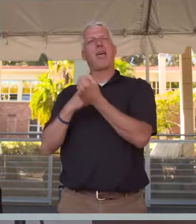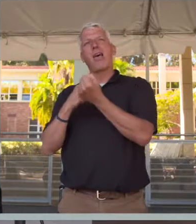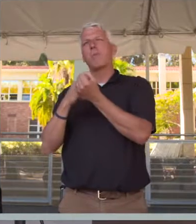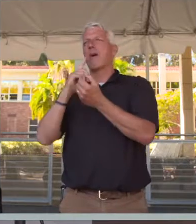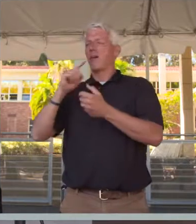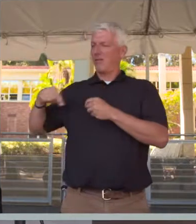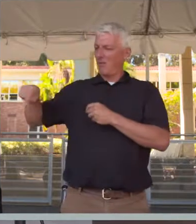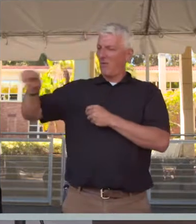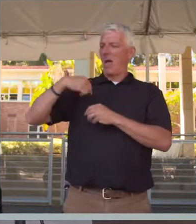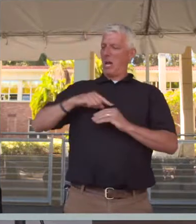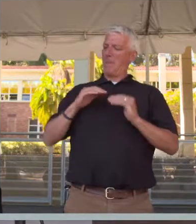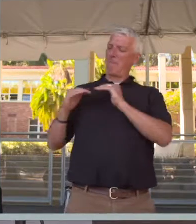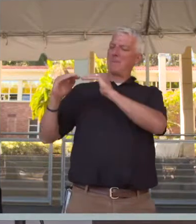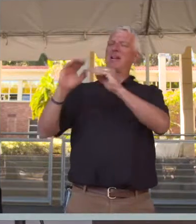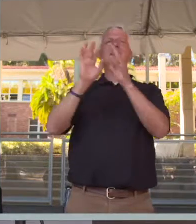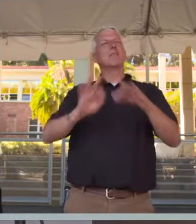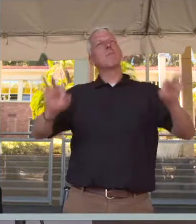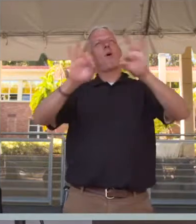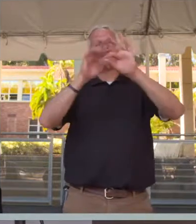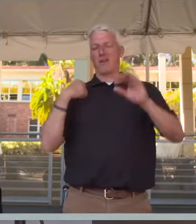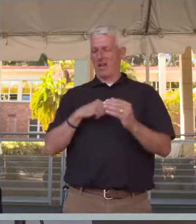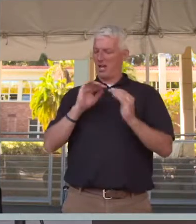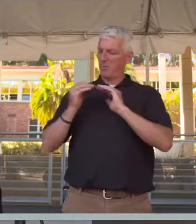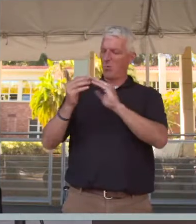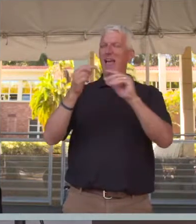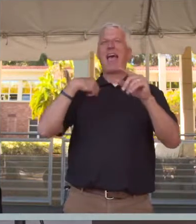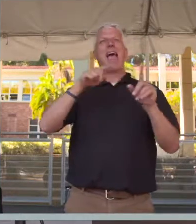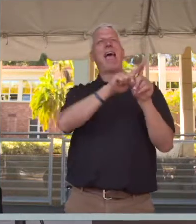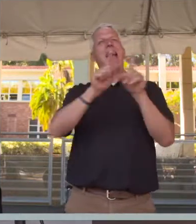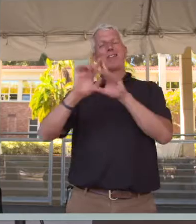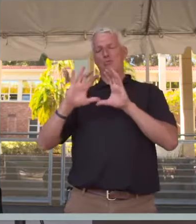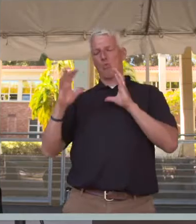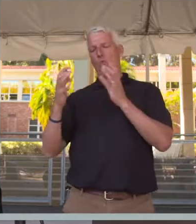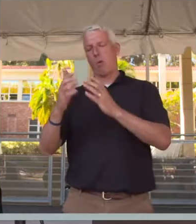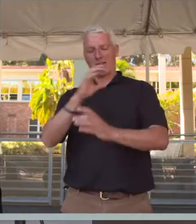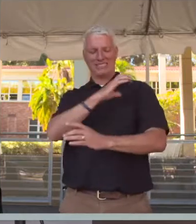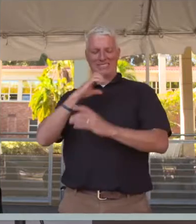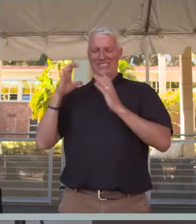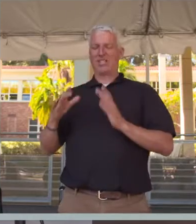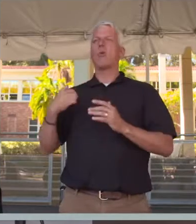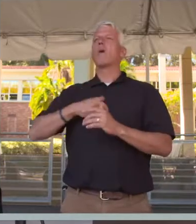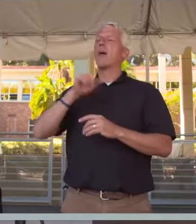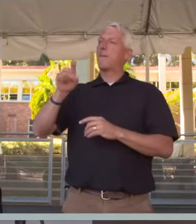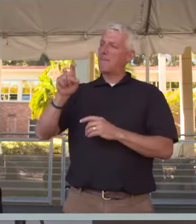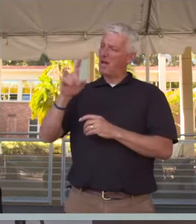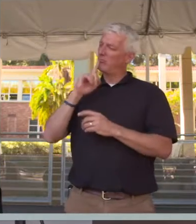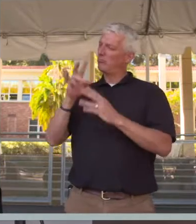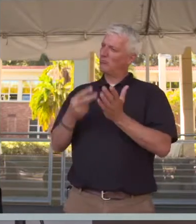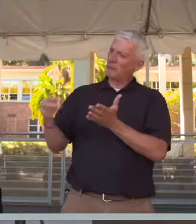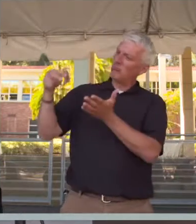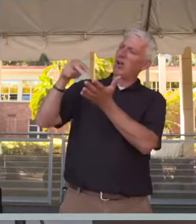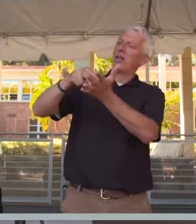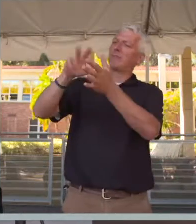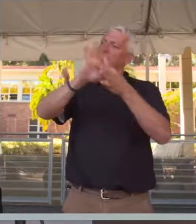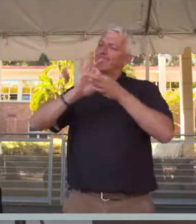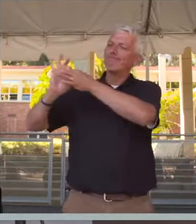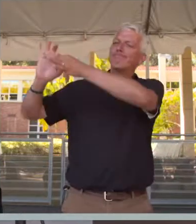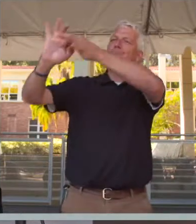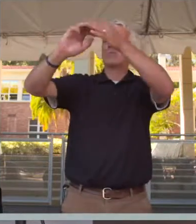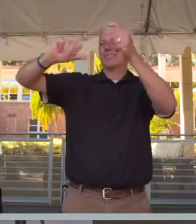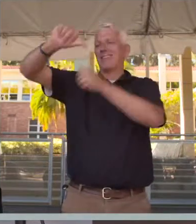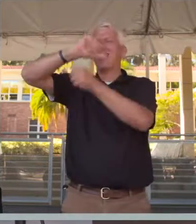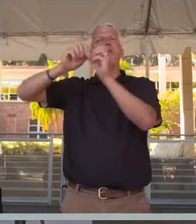is the importance of community. As global citizens, we must hold ourselves accountable for our responsibility to rise in solidarity with each other.